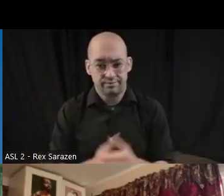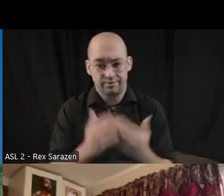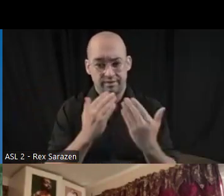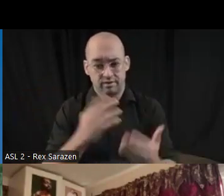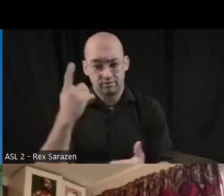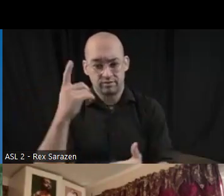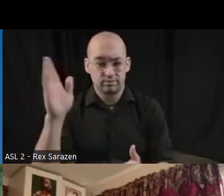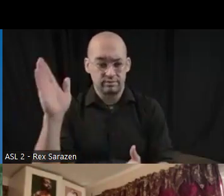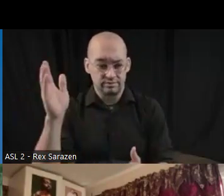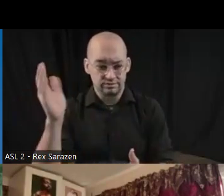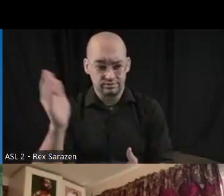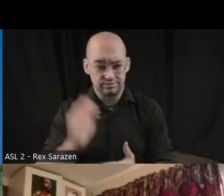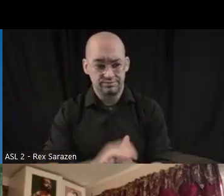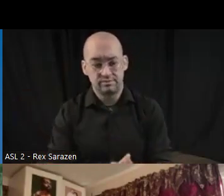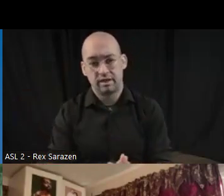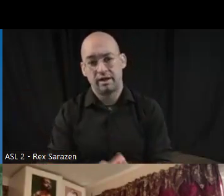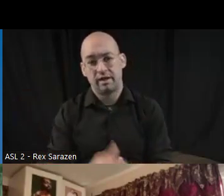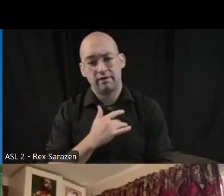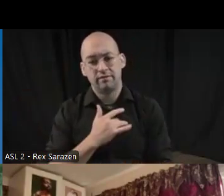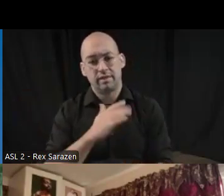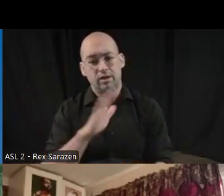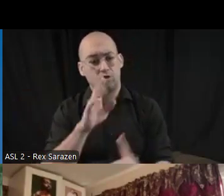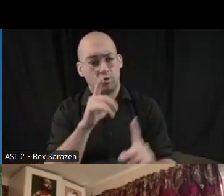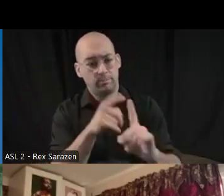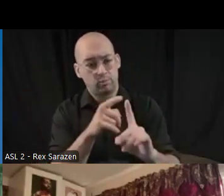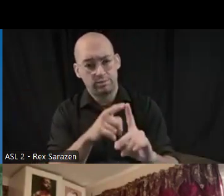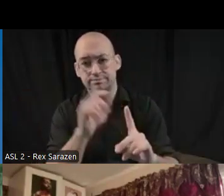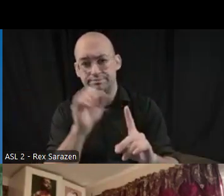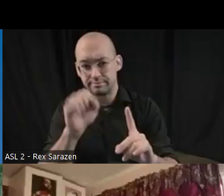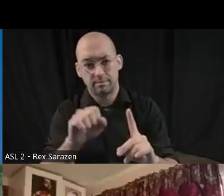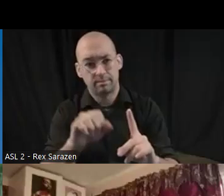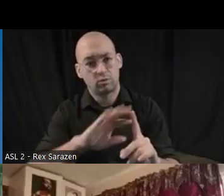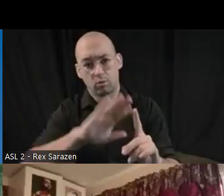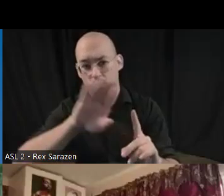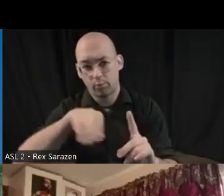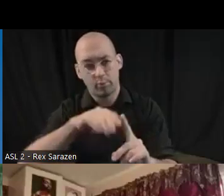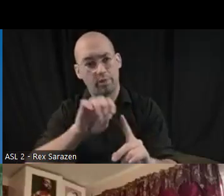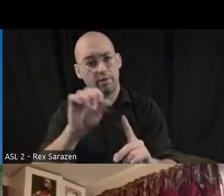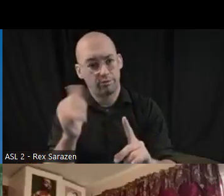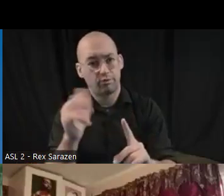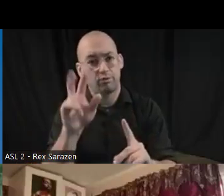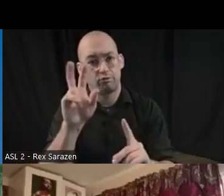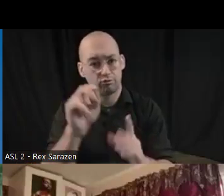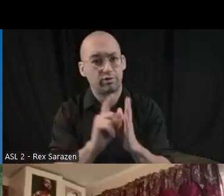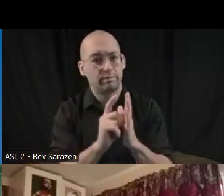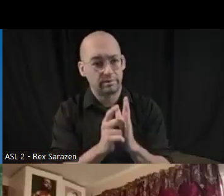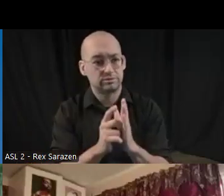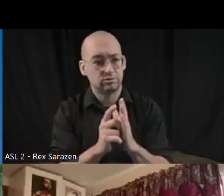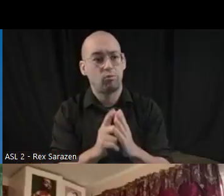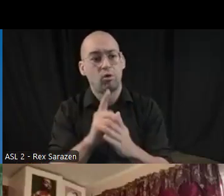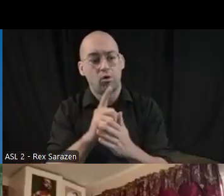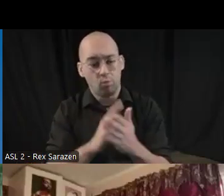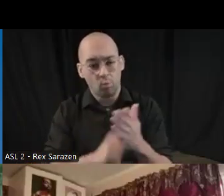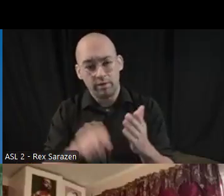Vince, I feel like your point warrants it could be a whole other 30 minutes around what the intersectional piece looks like,